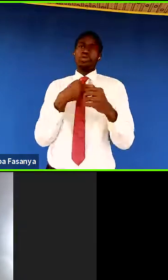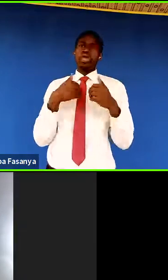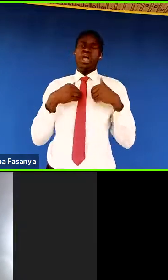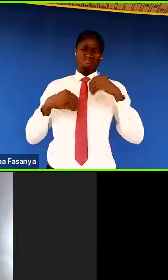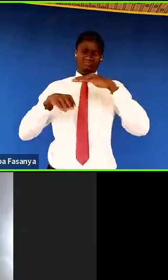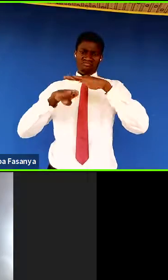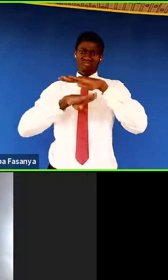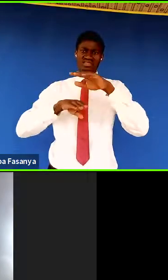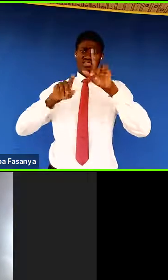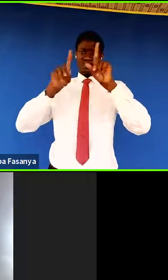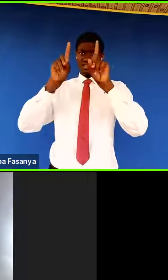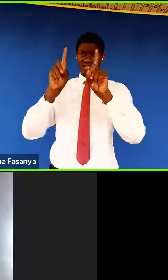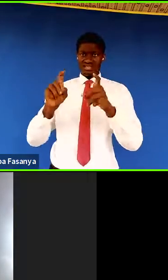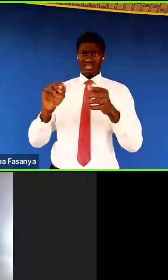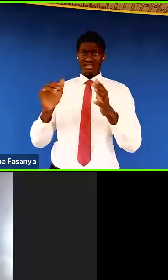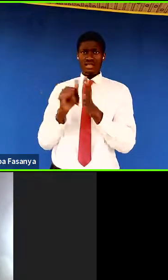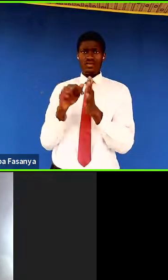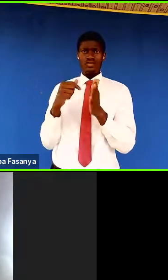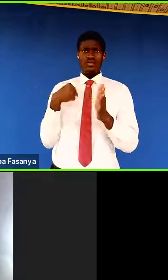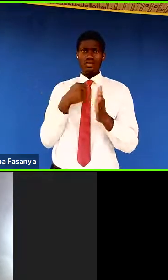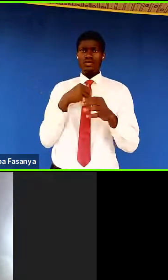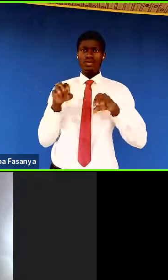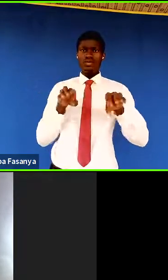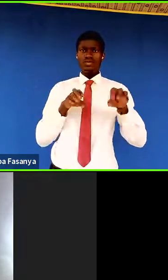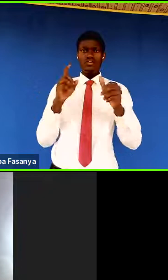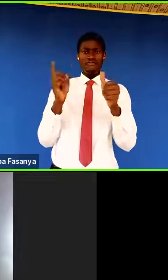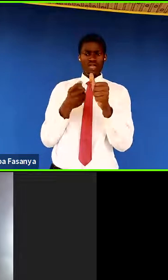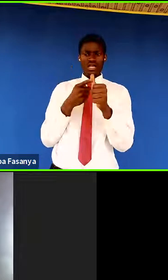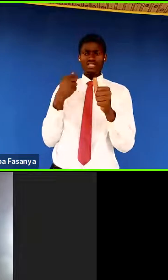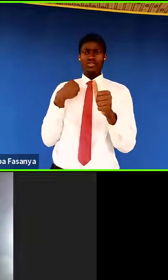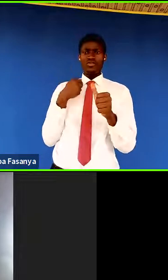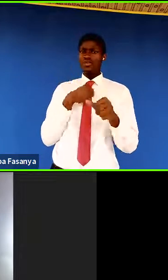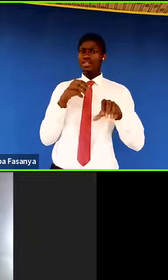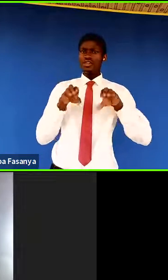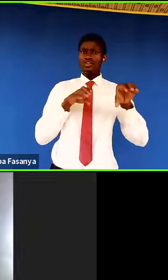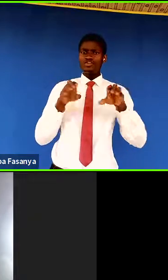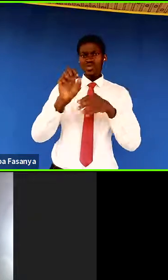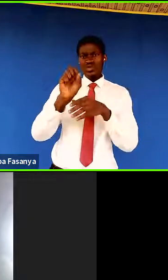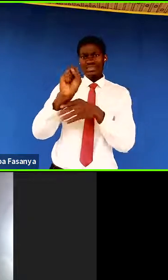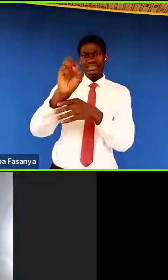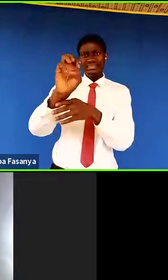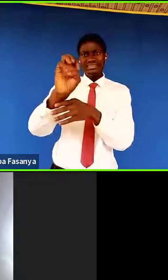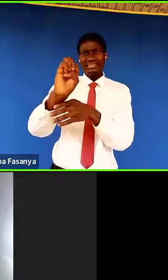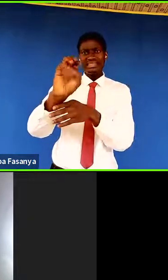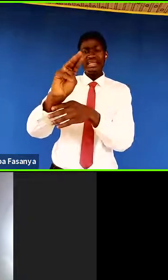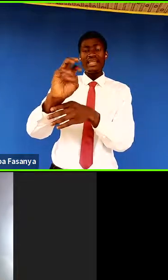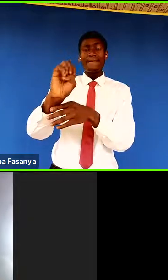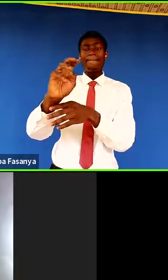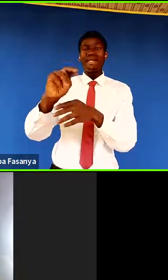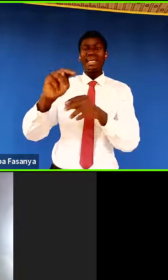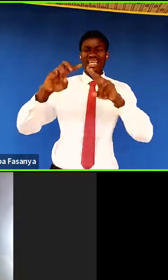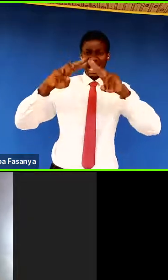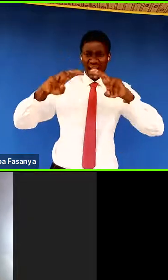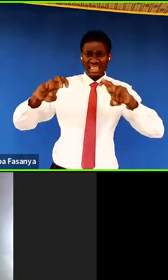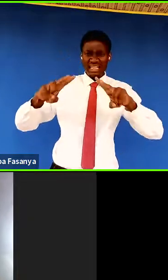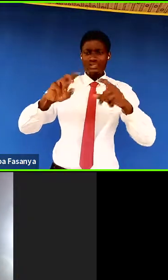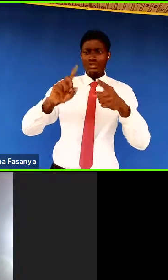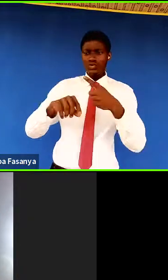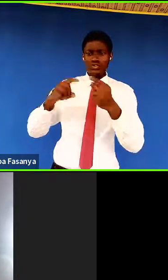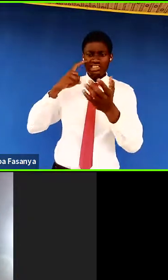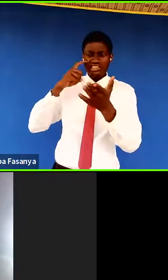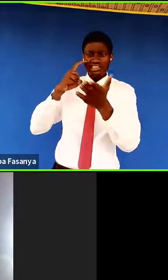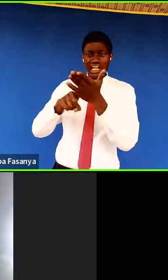we analyze this. We do semen analysis, where we want to check the husband's sperm. We look for the husband's